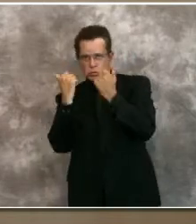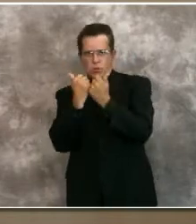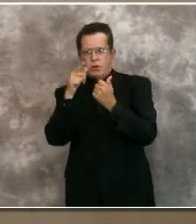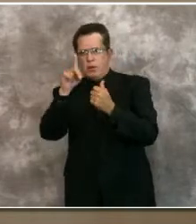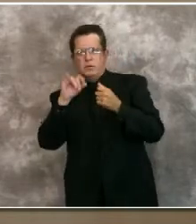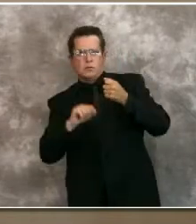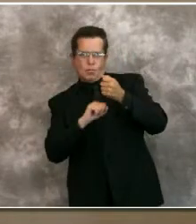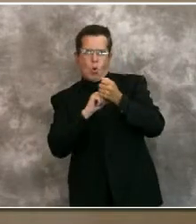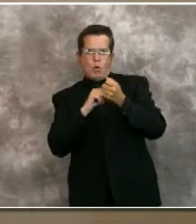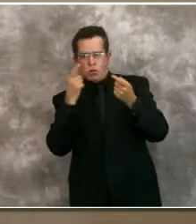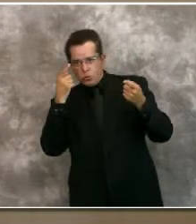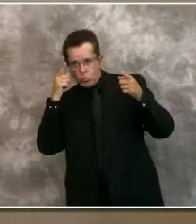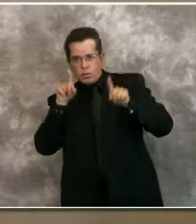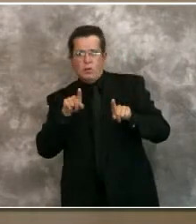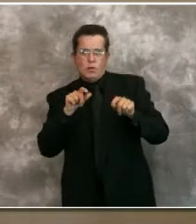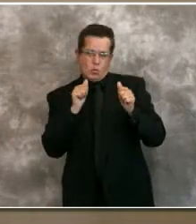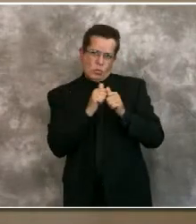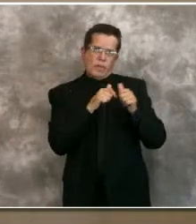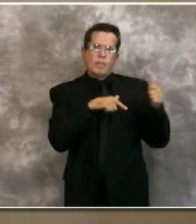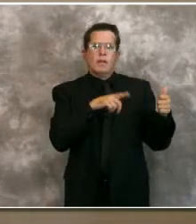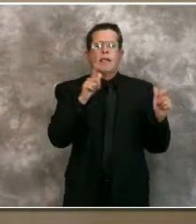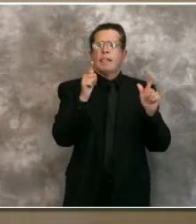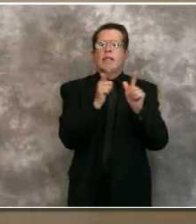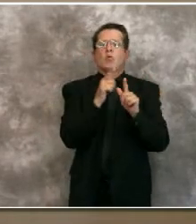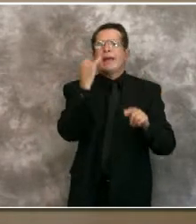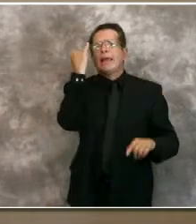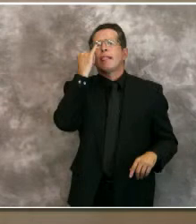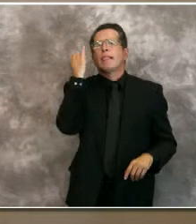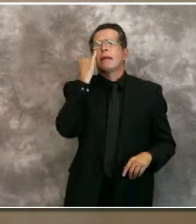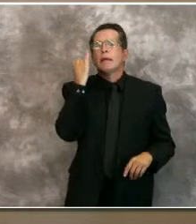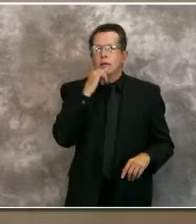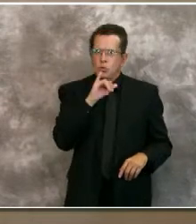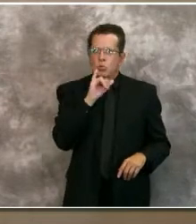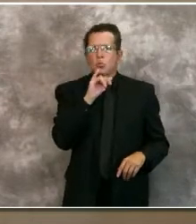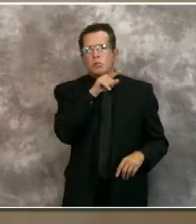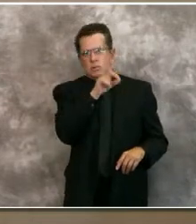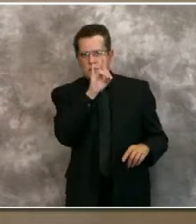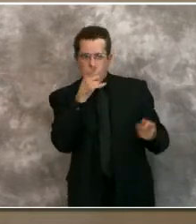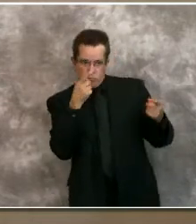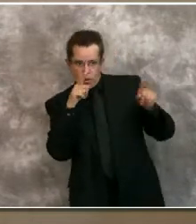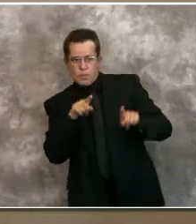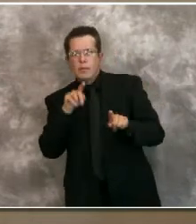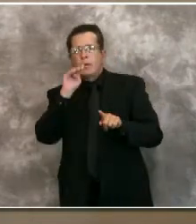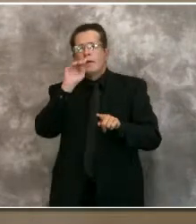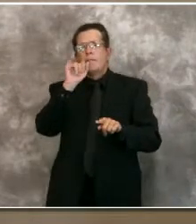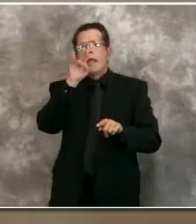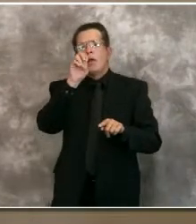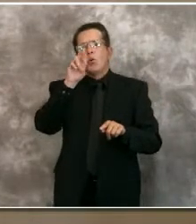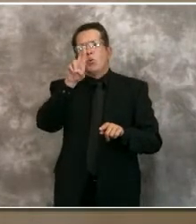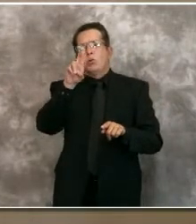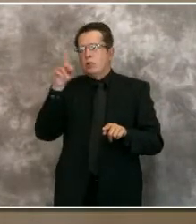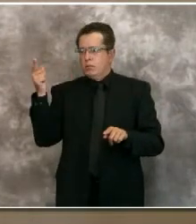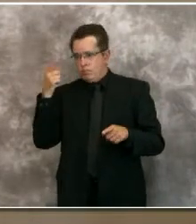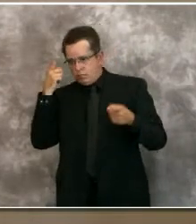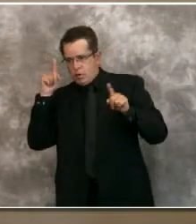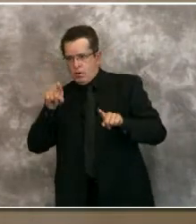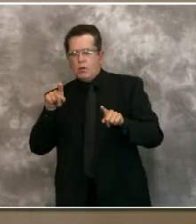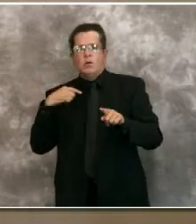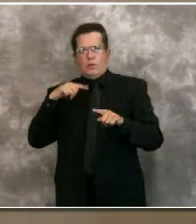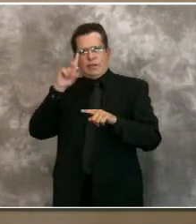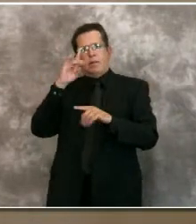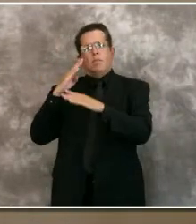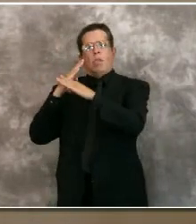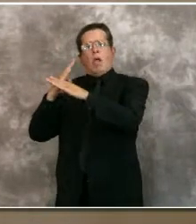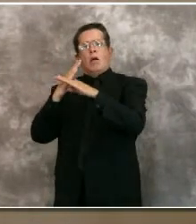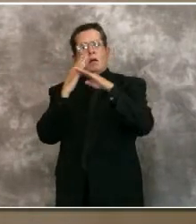as Little Italy, and also with support from the mayor to block off streets so